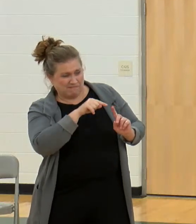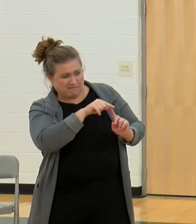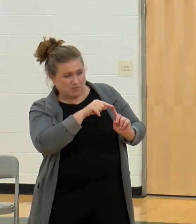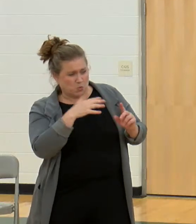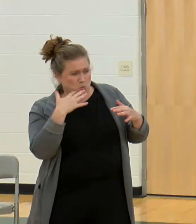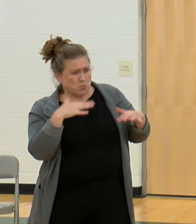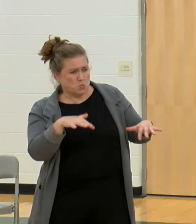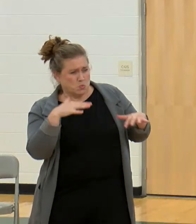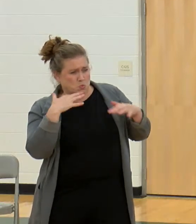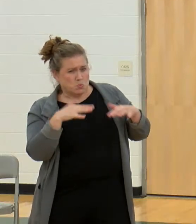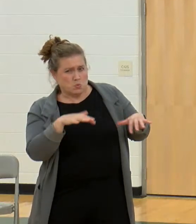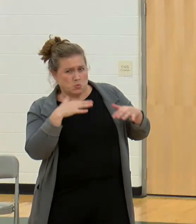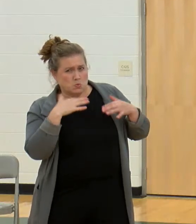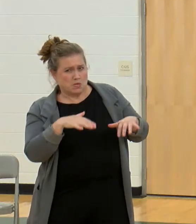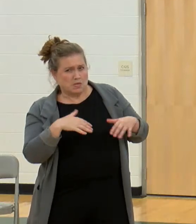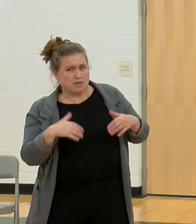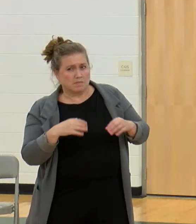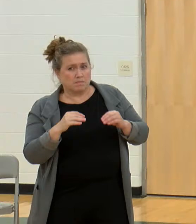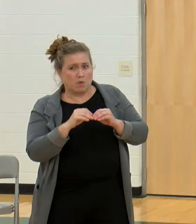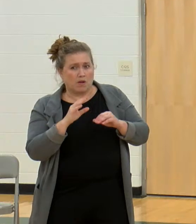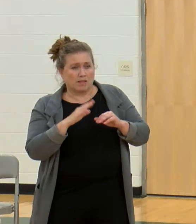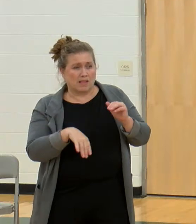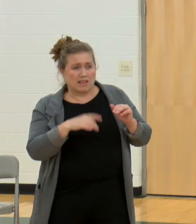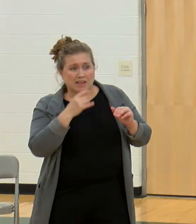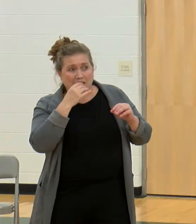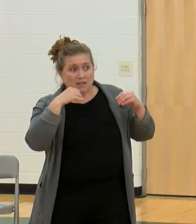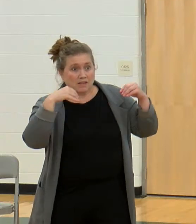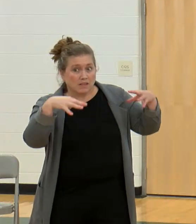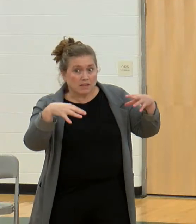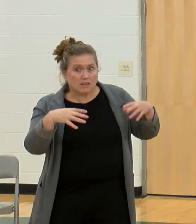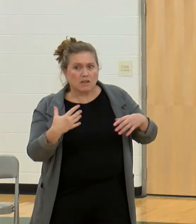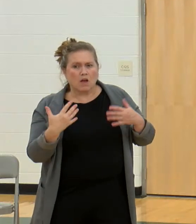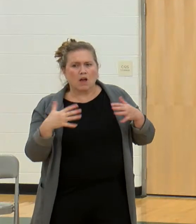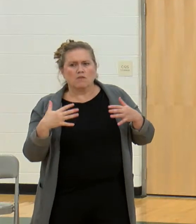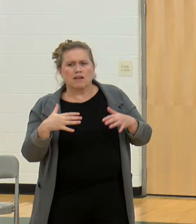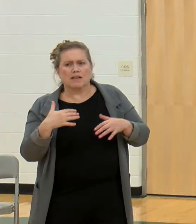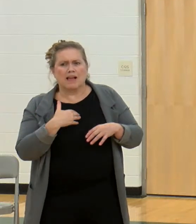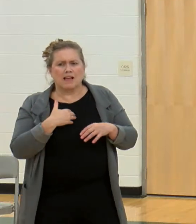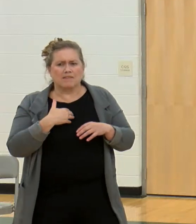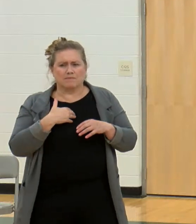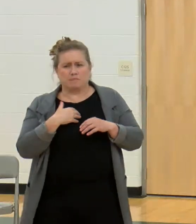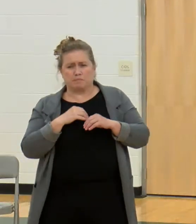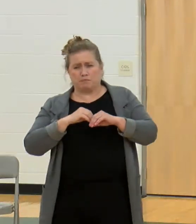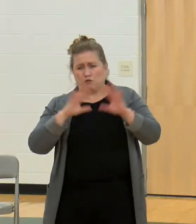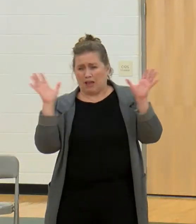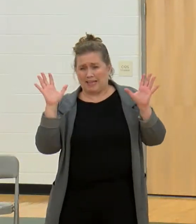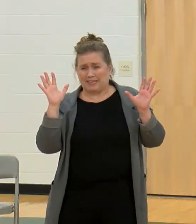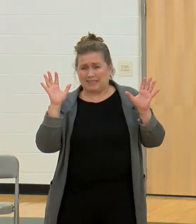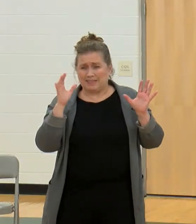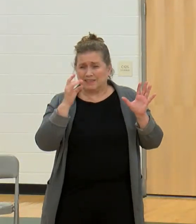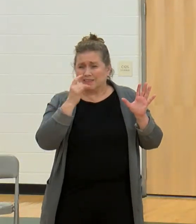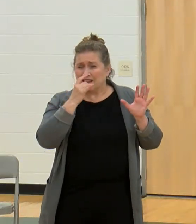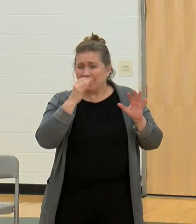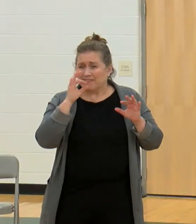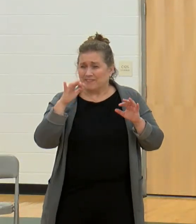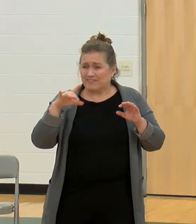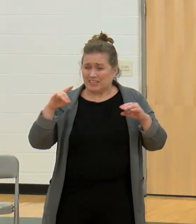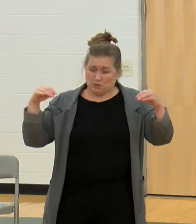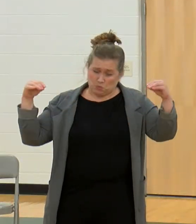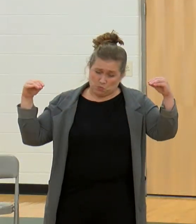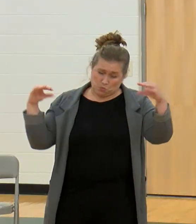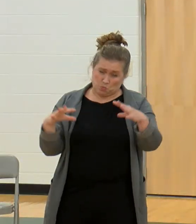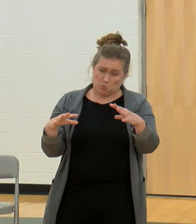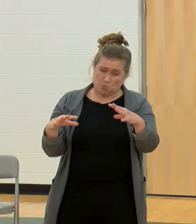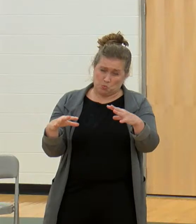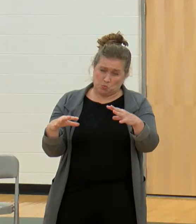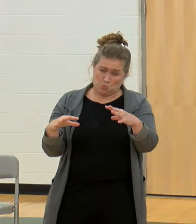lighting. The lighting that's already there is spectacular. Or to do it, it's not. Just be